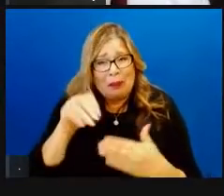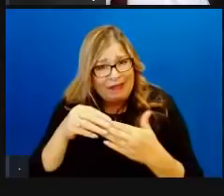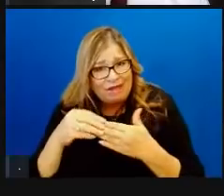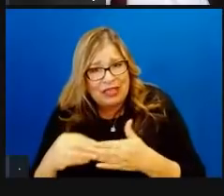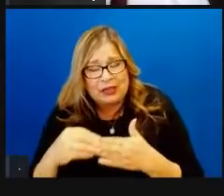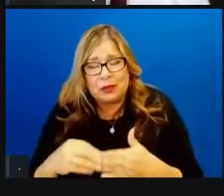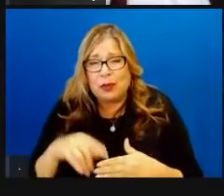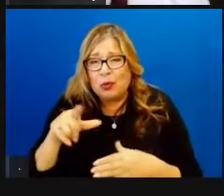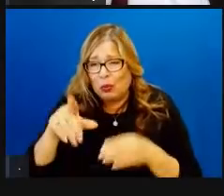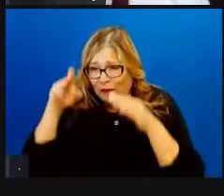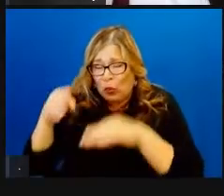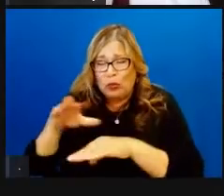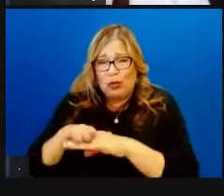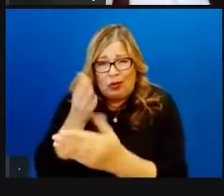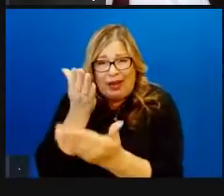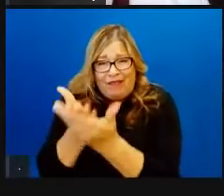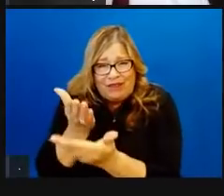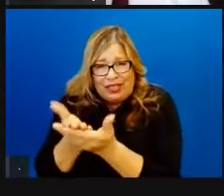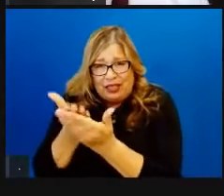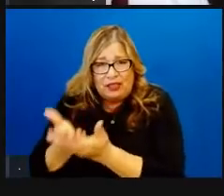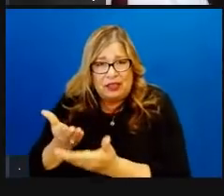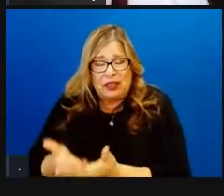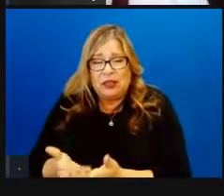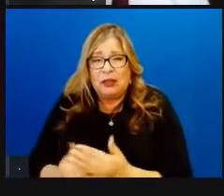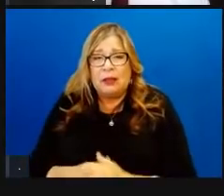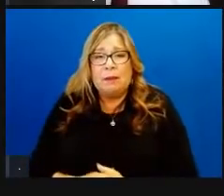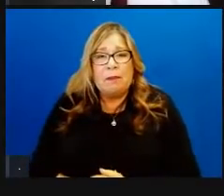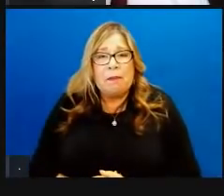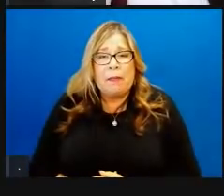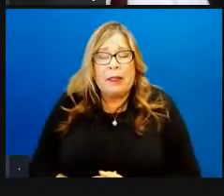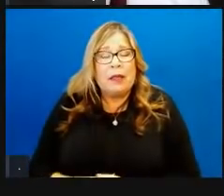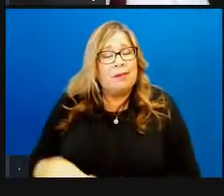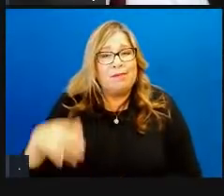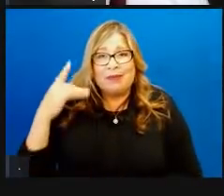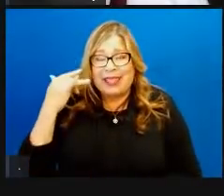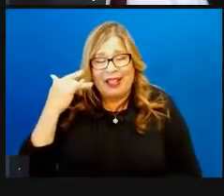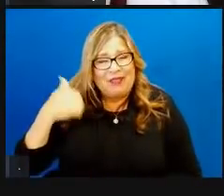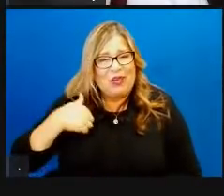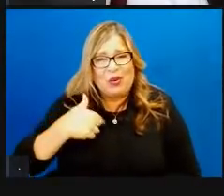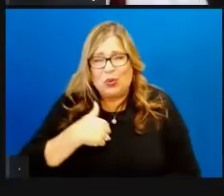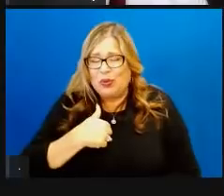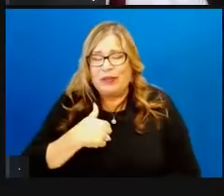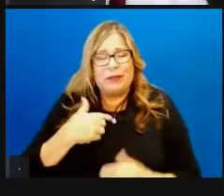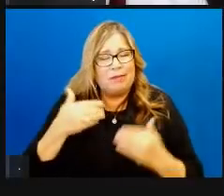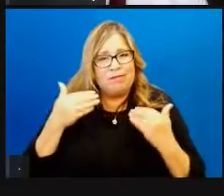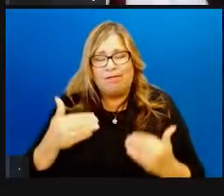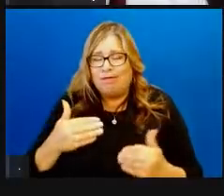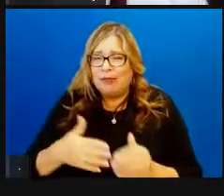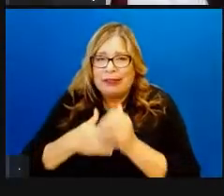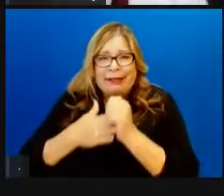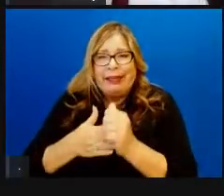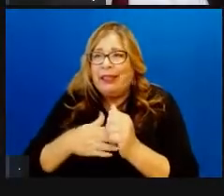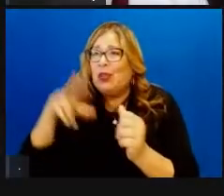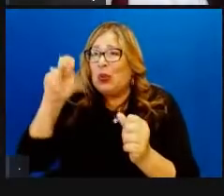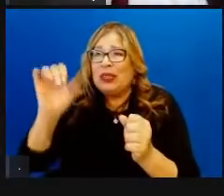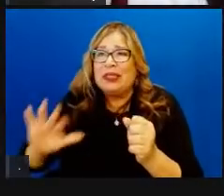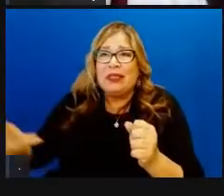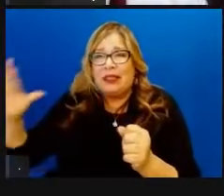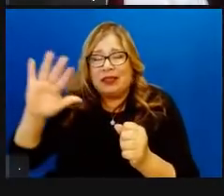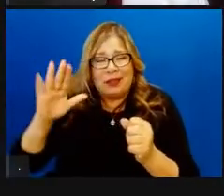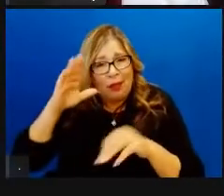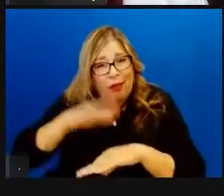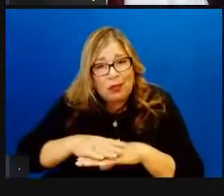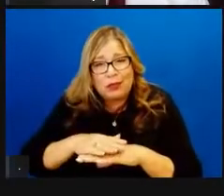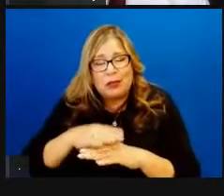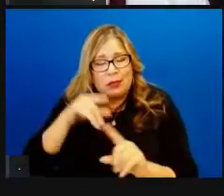evidence. California has never been afraid to lead on schools. We are stubbornly focused on safety, implementing the evidence,